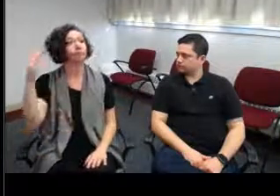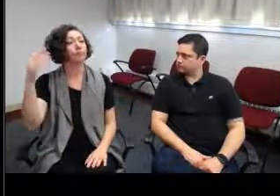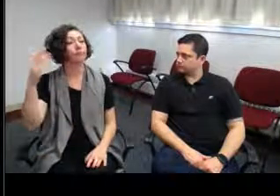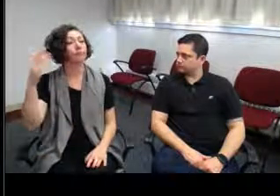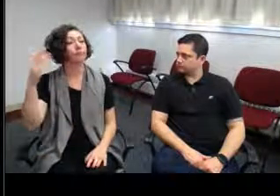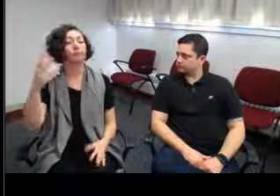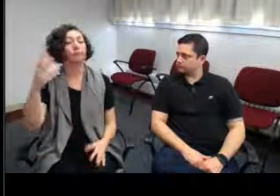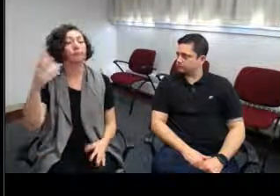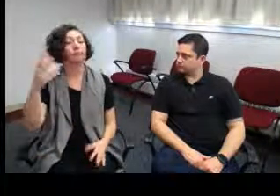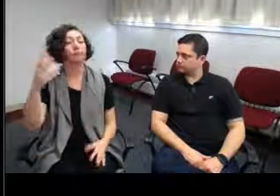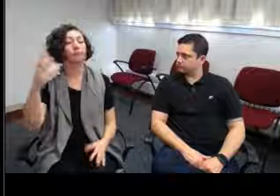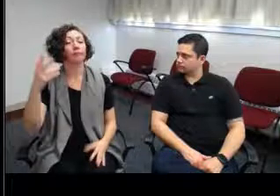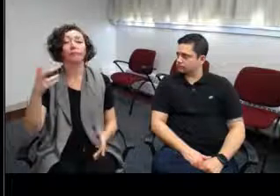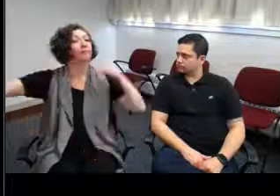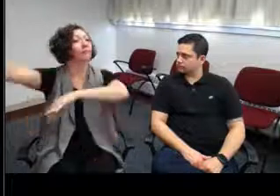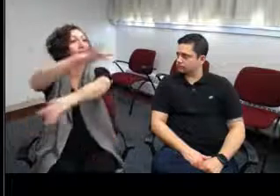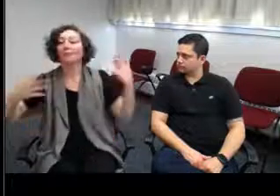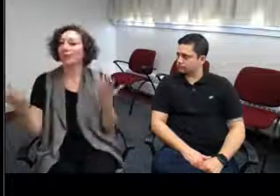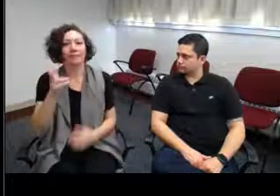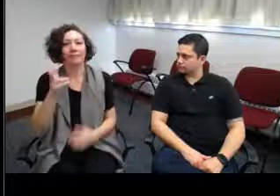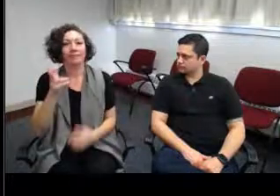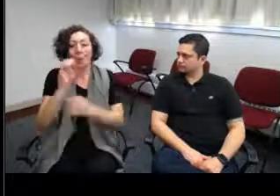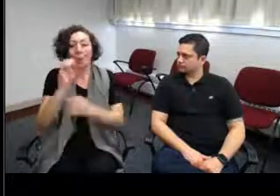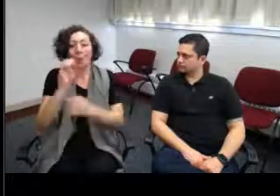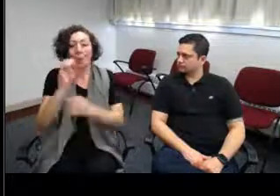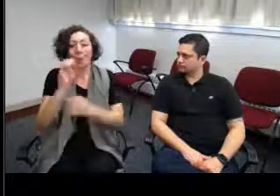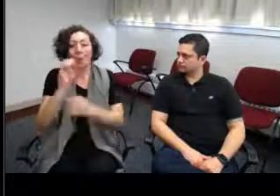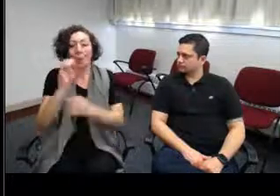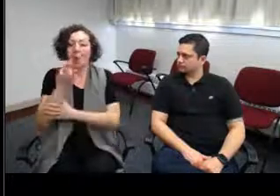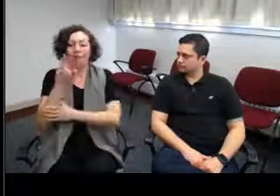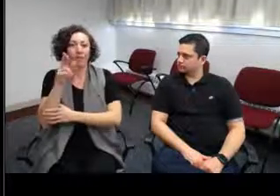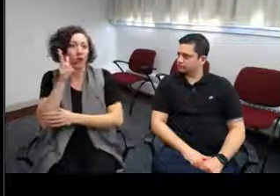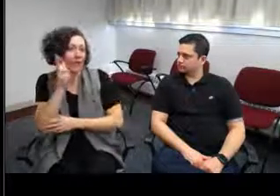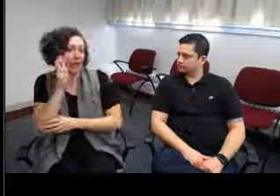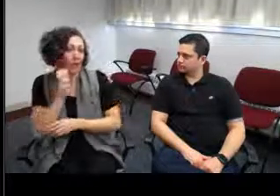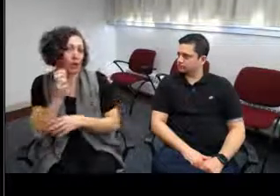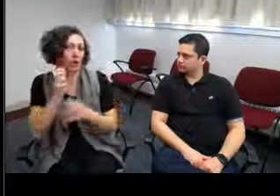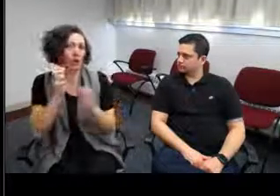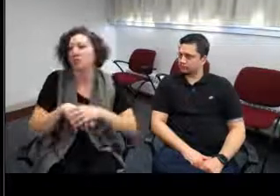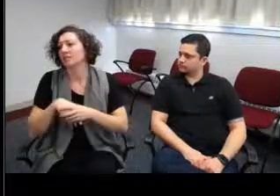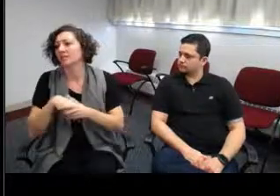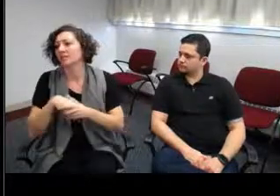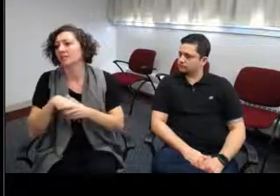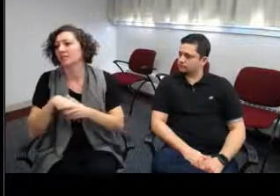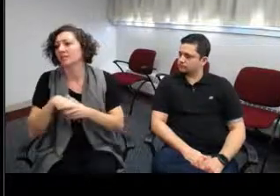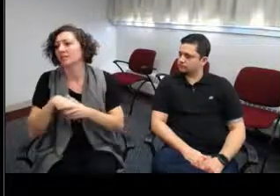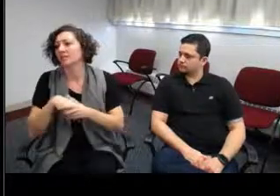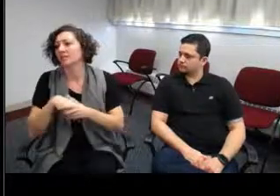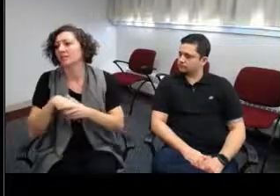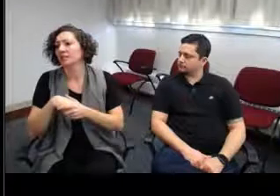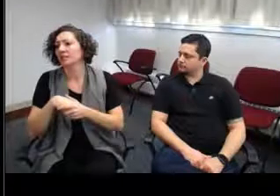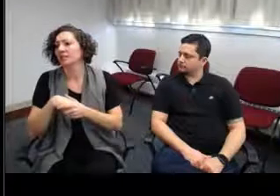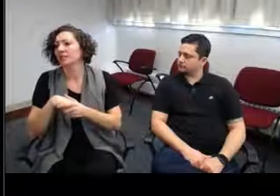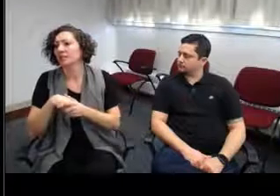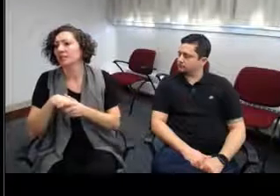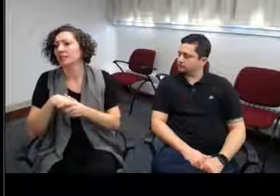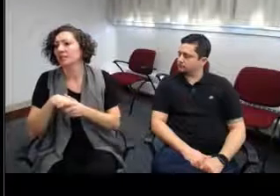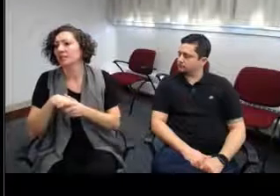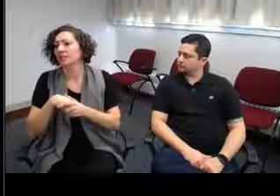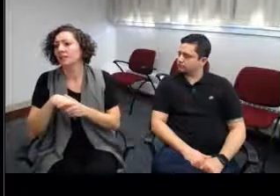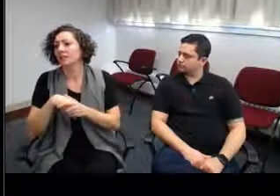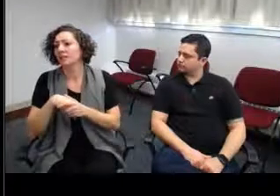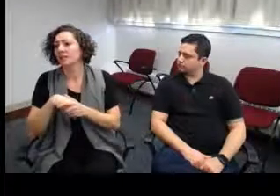acquire information that's happening around them. They're overhearing conversations. They're listening to the TV, or the